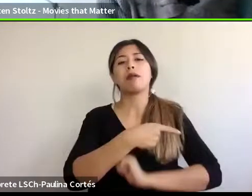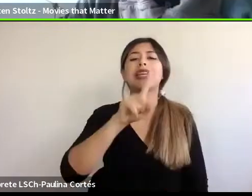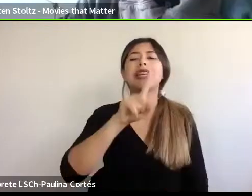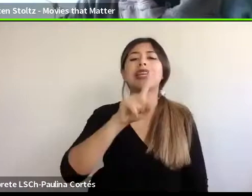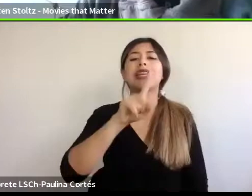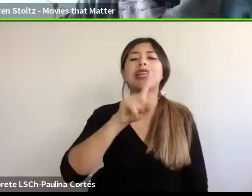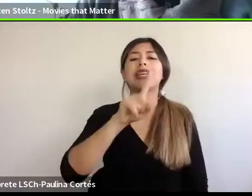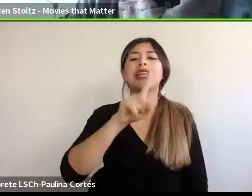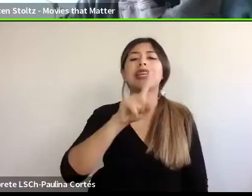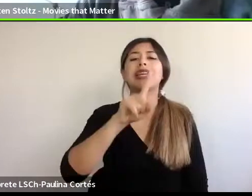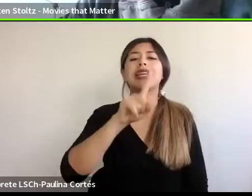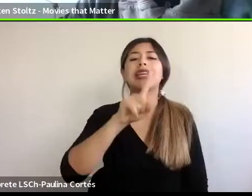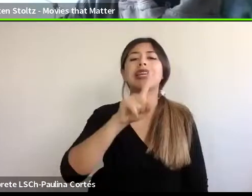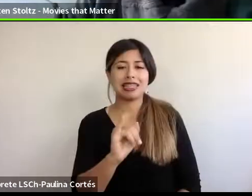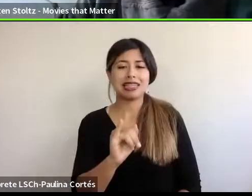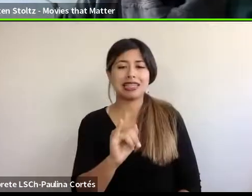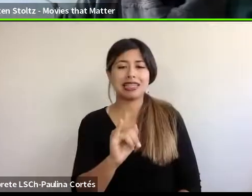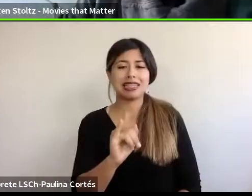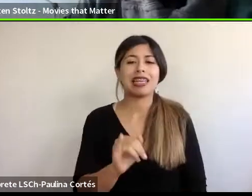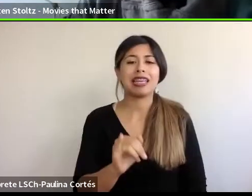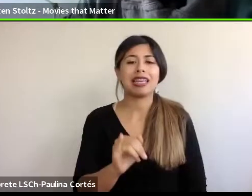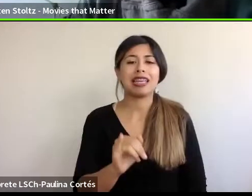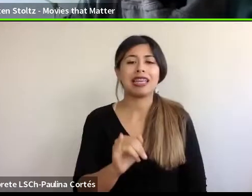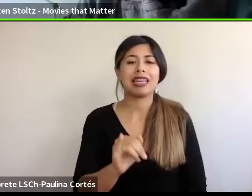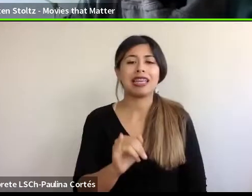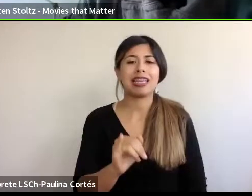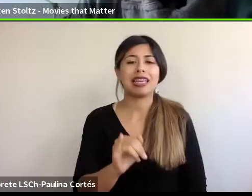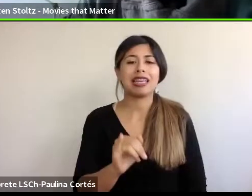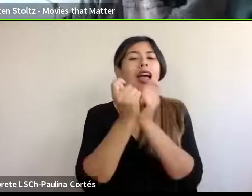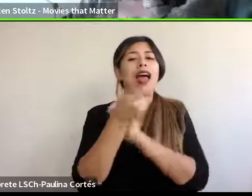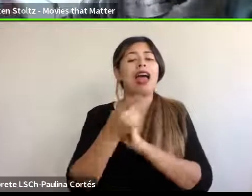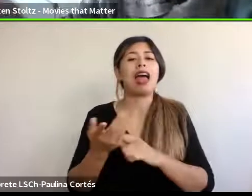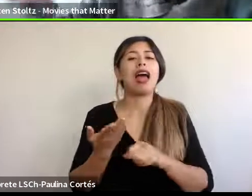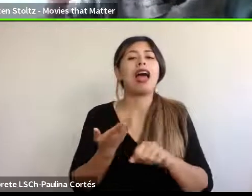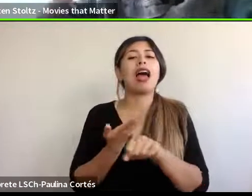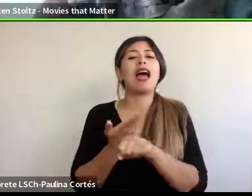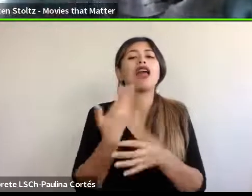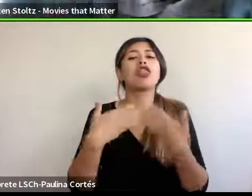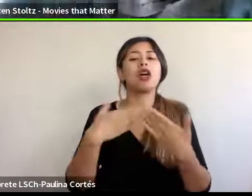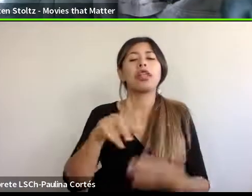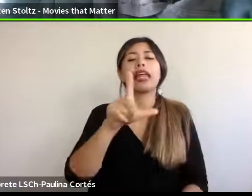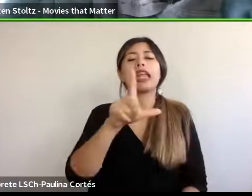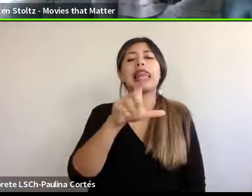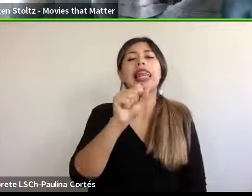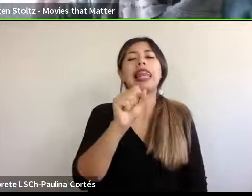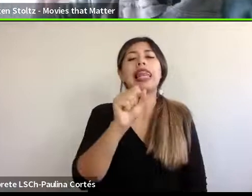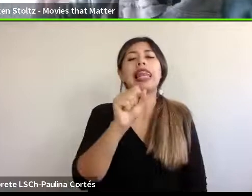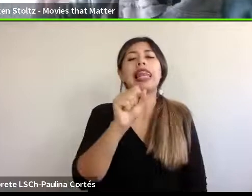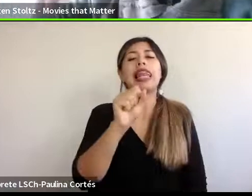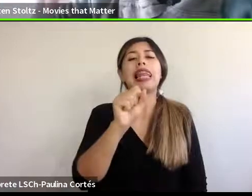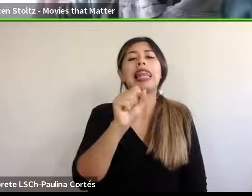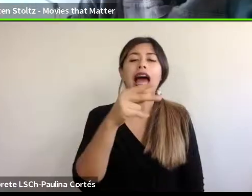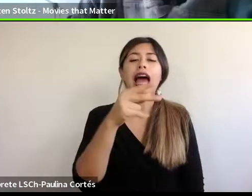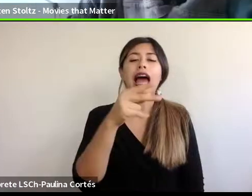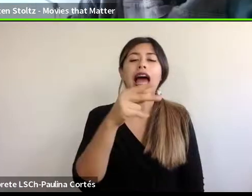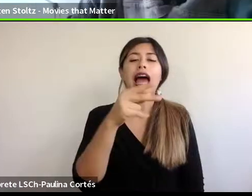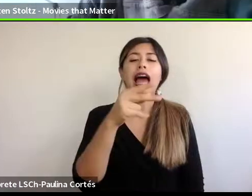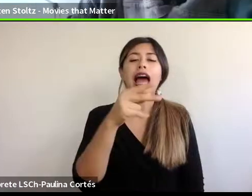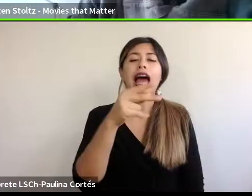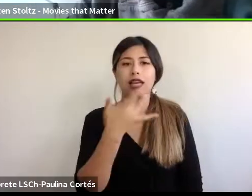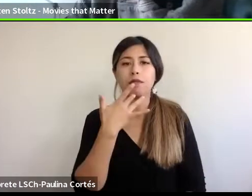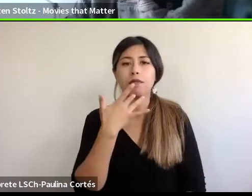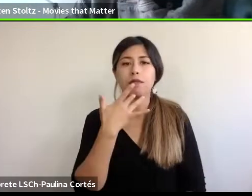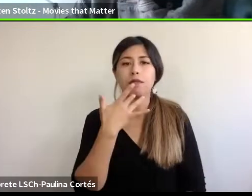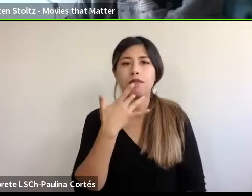move was mainly because in The Hague, or as you in Spanish call it, La Haya, is the city of peace and justice.